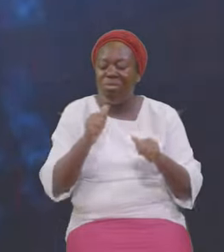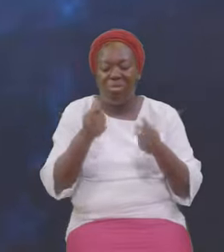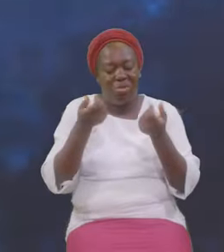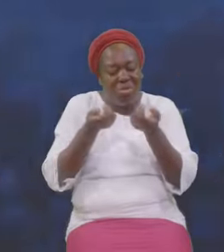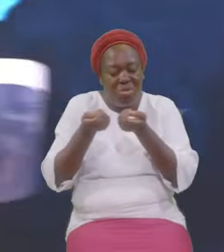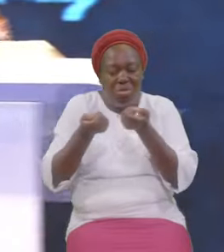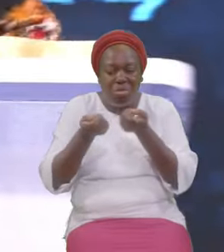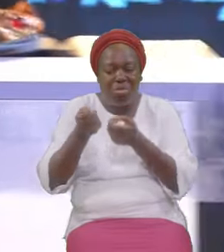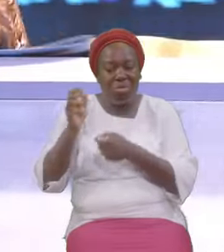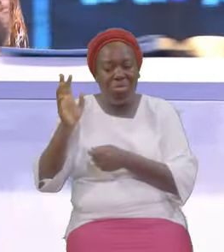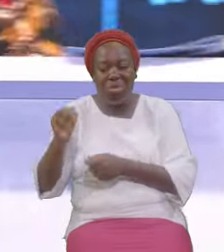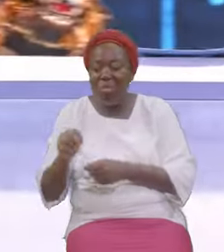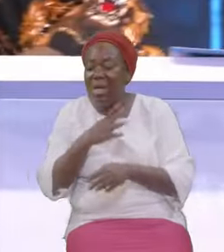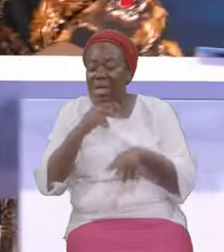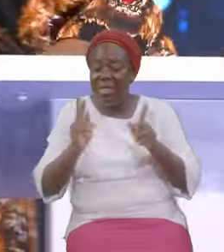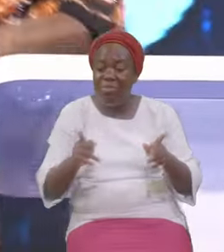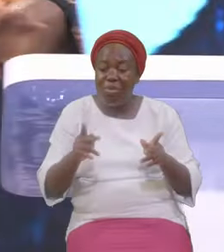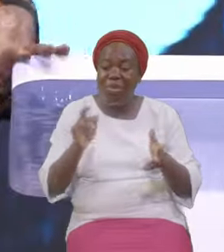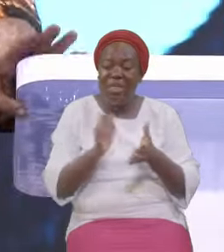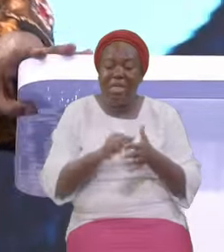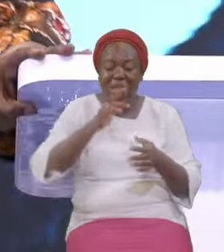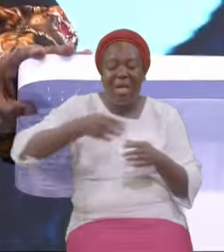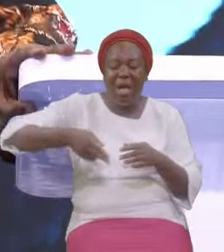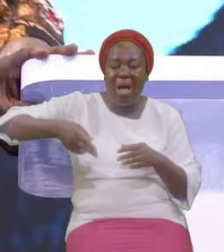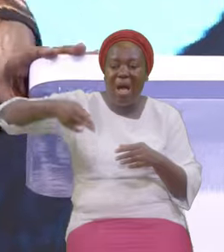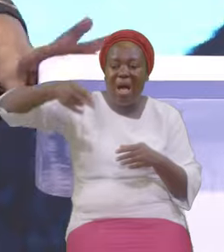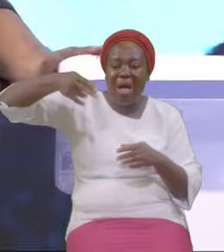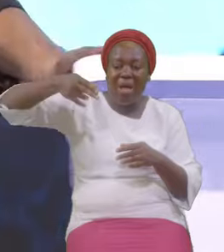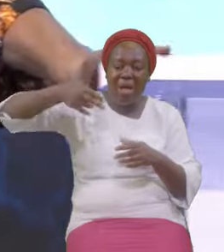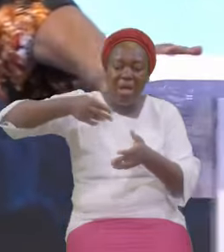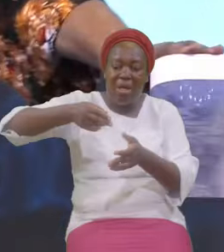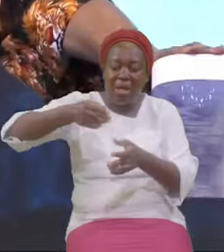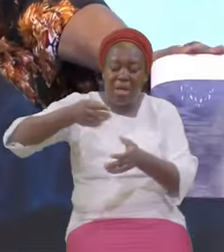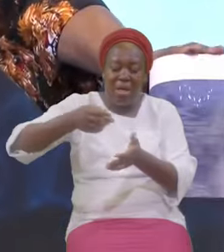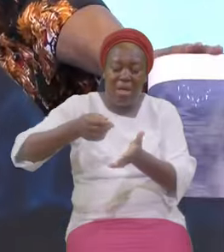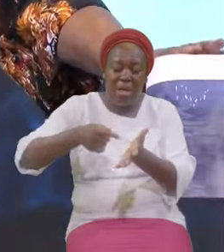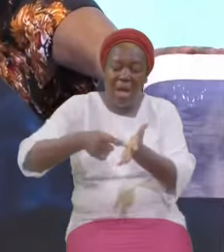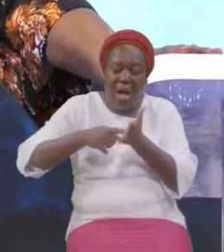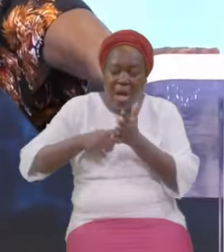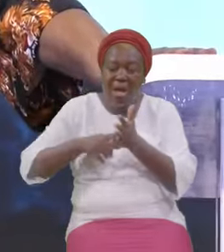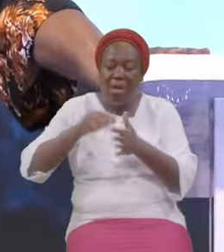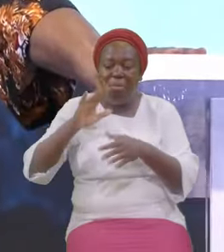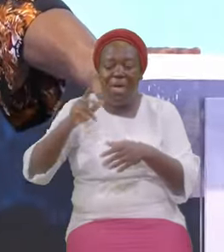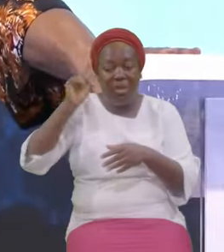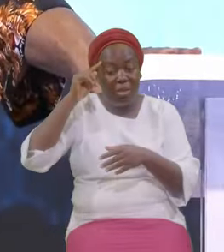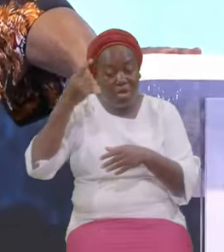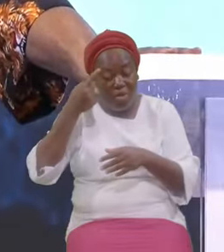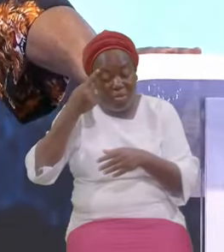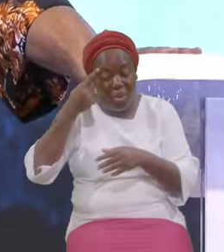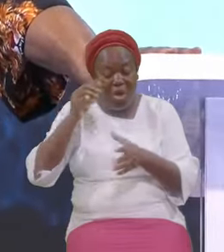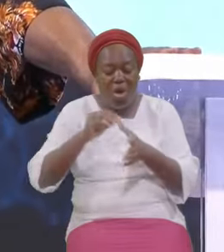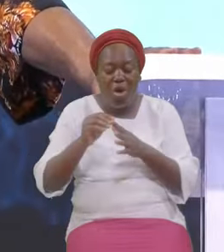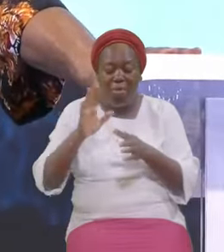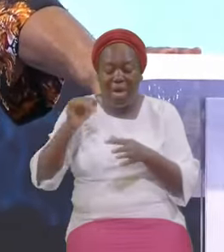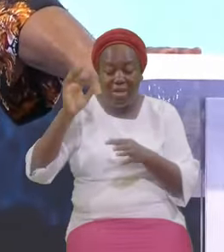the people that are hired by the government or by the family to tame